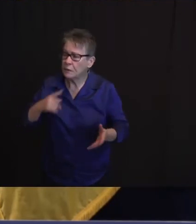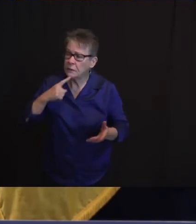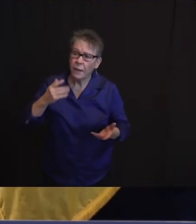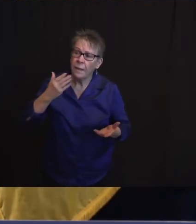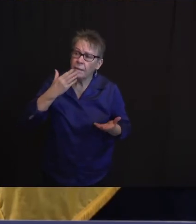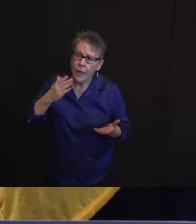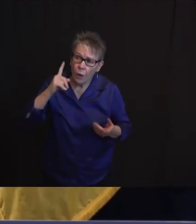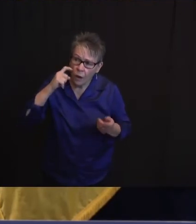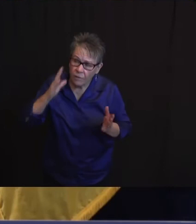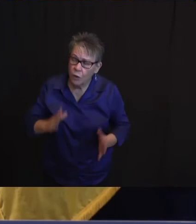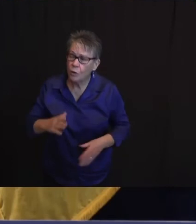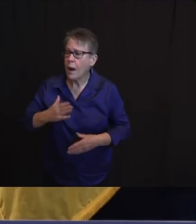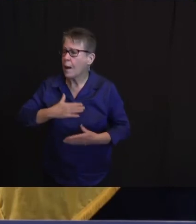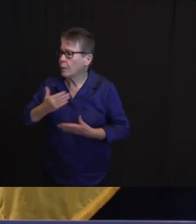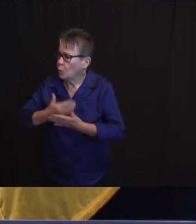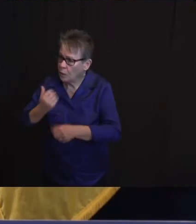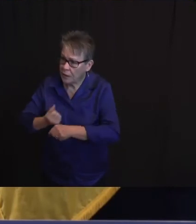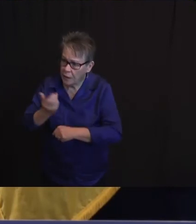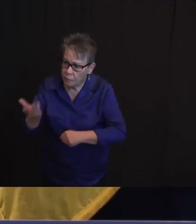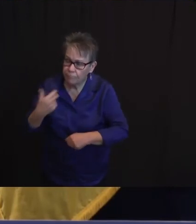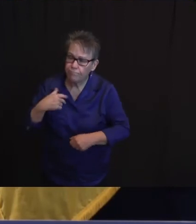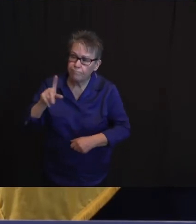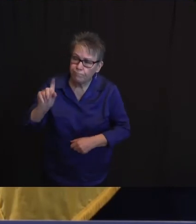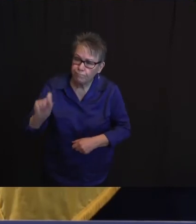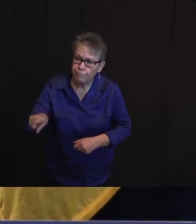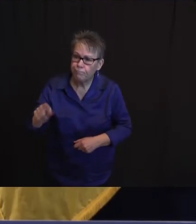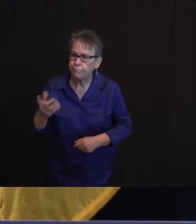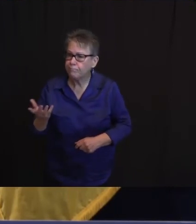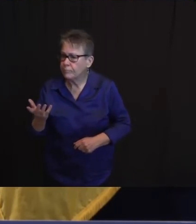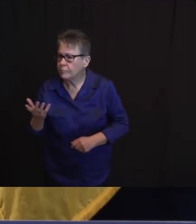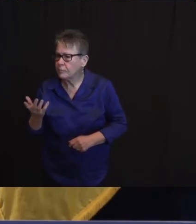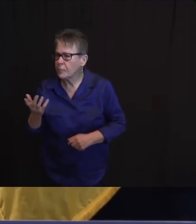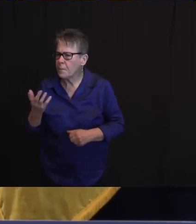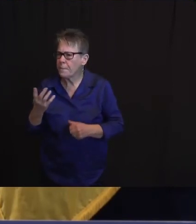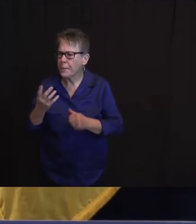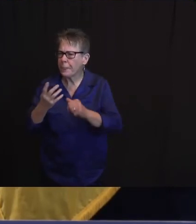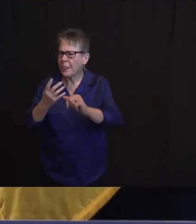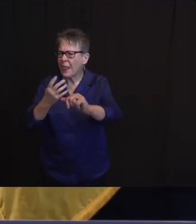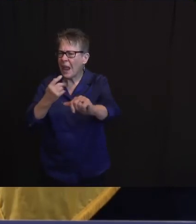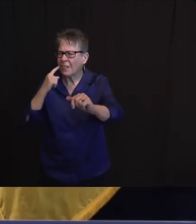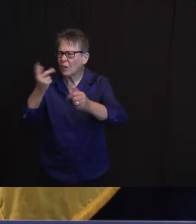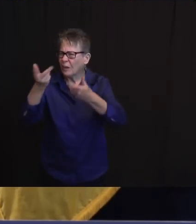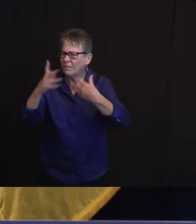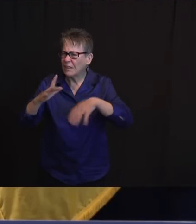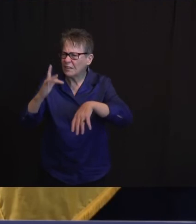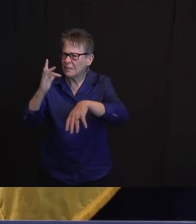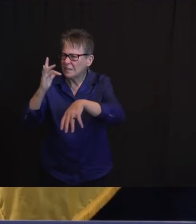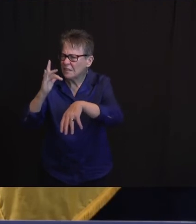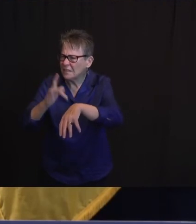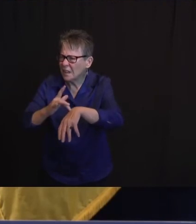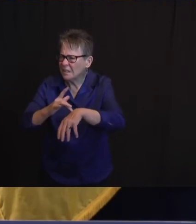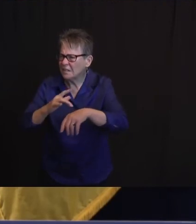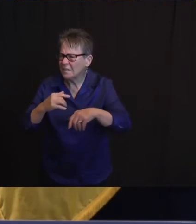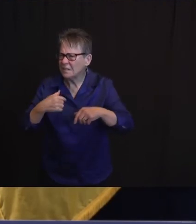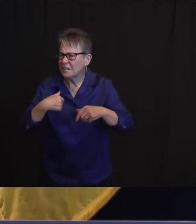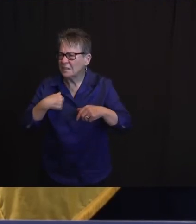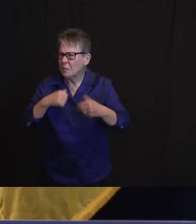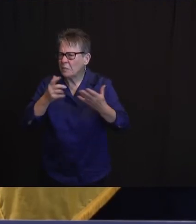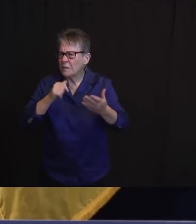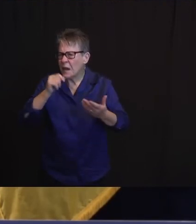This first question was kind of touched on, but I believe, Governor, that you said you weren't aware of any situation here.